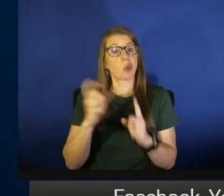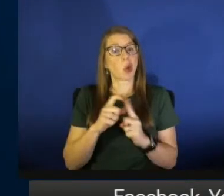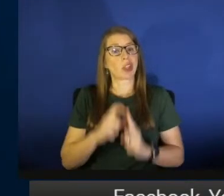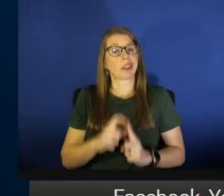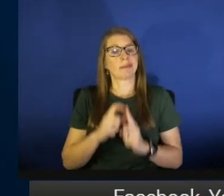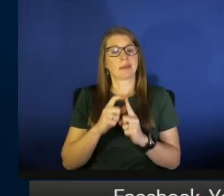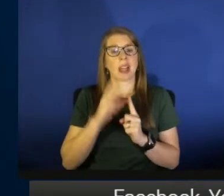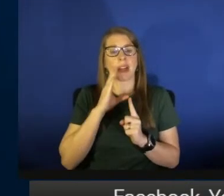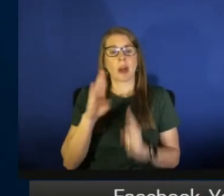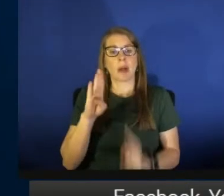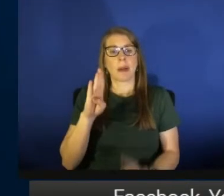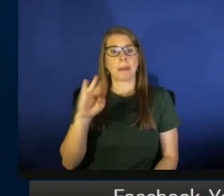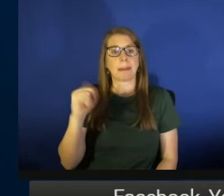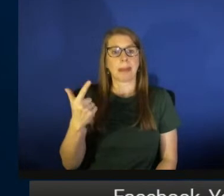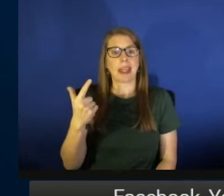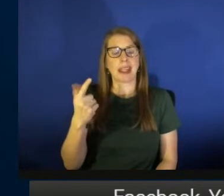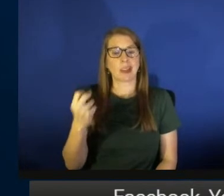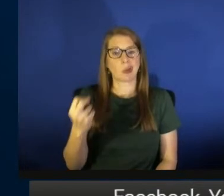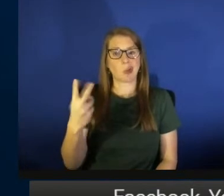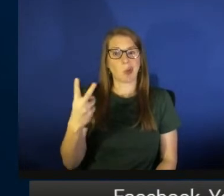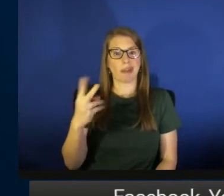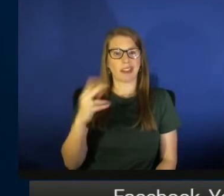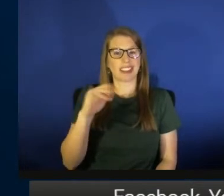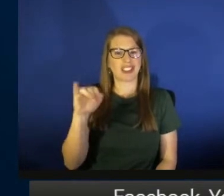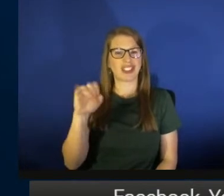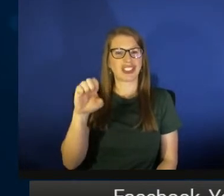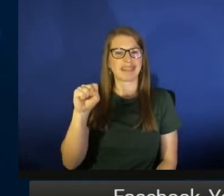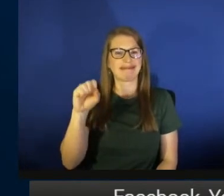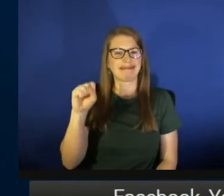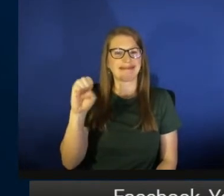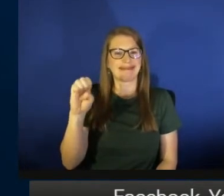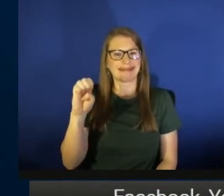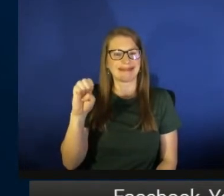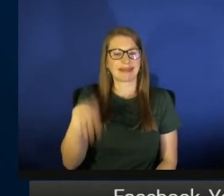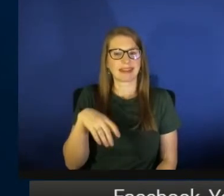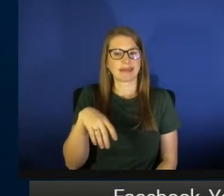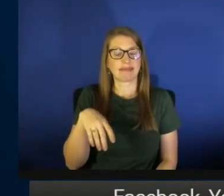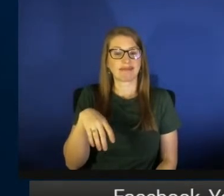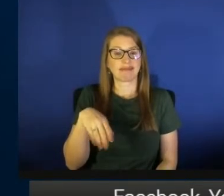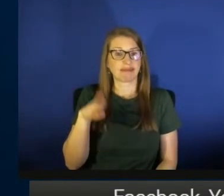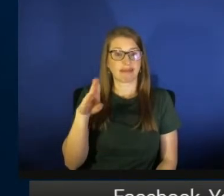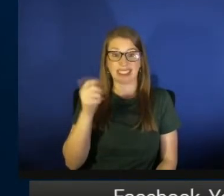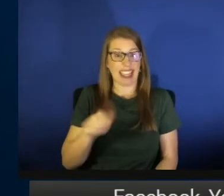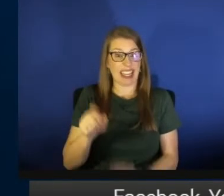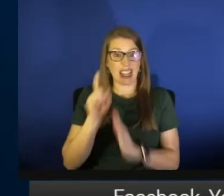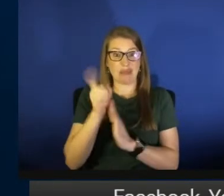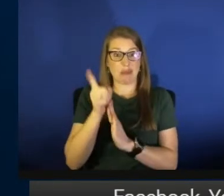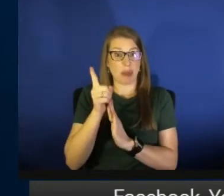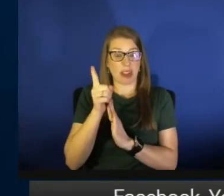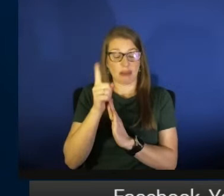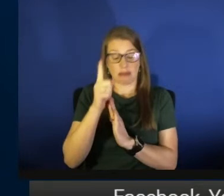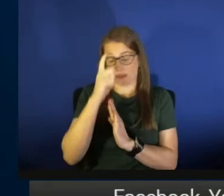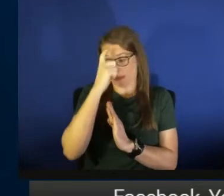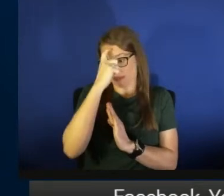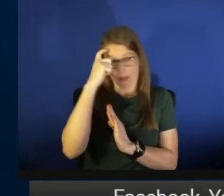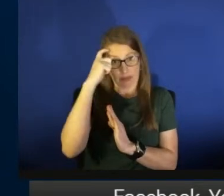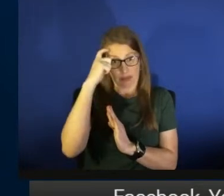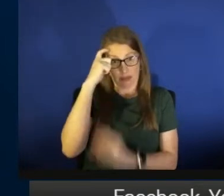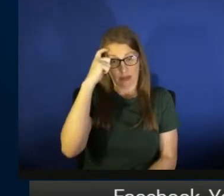is usually what comes to mind when people say, what was that moment? But any moment that sticks out for you when you knew this was it?